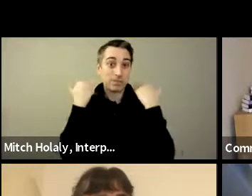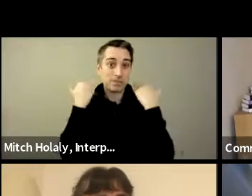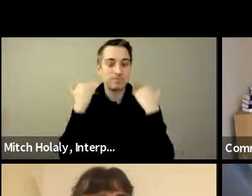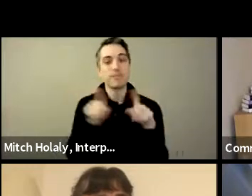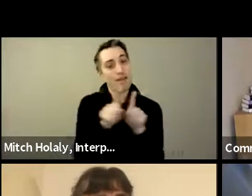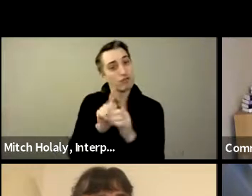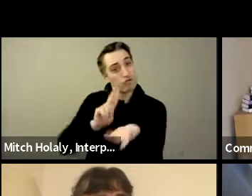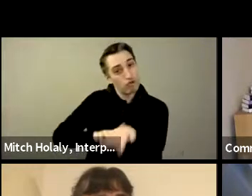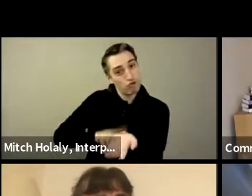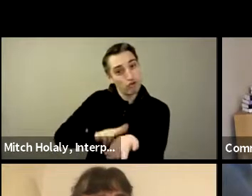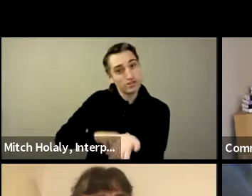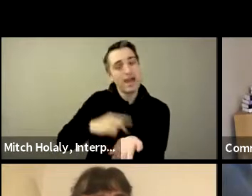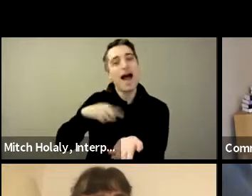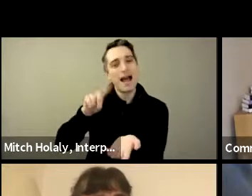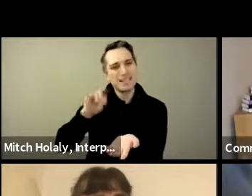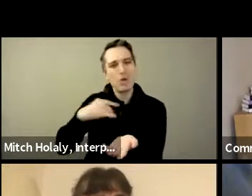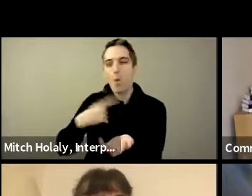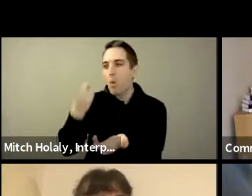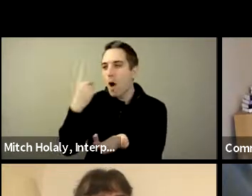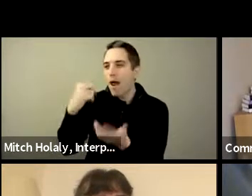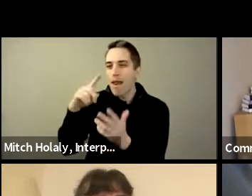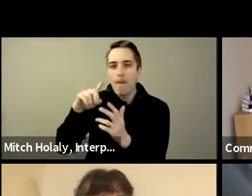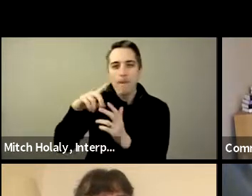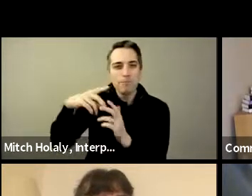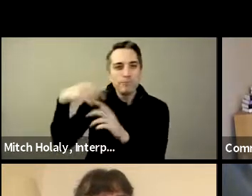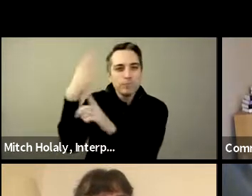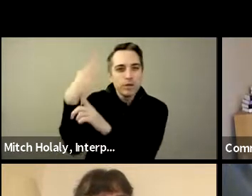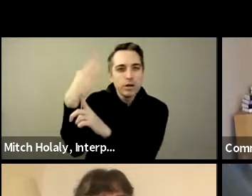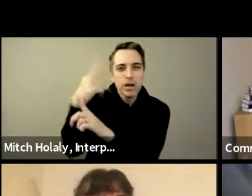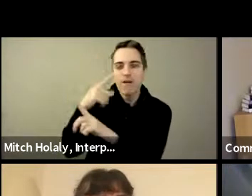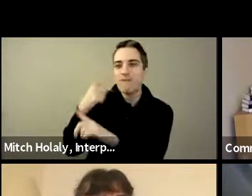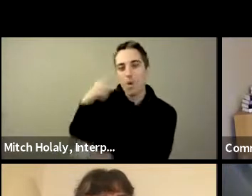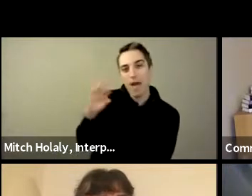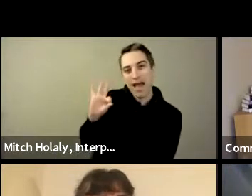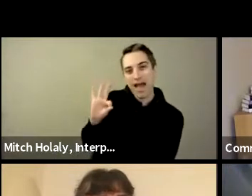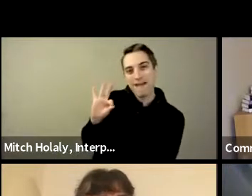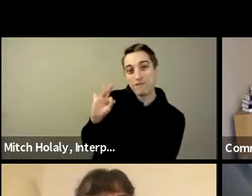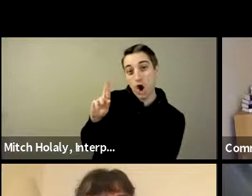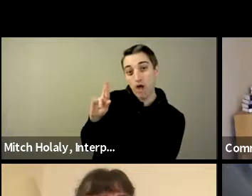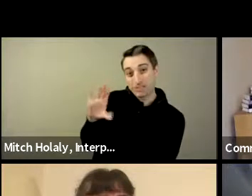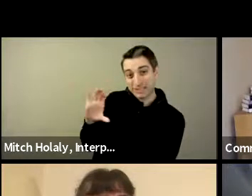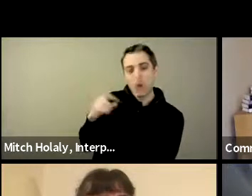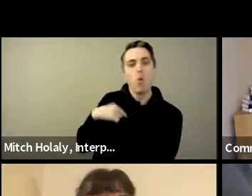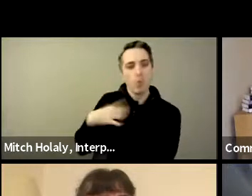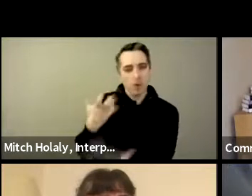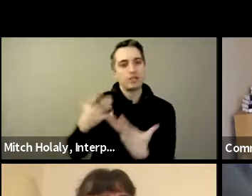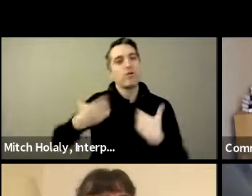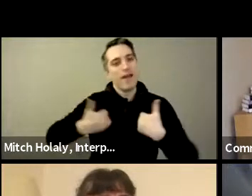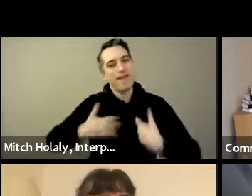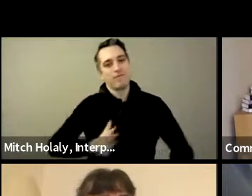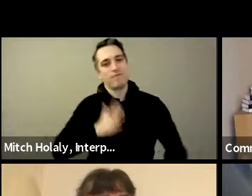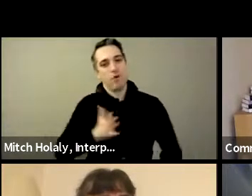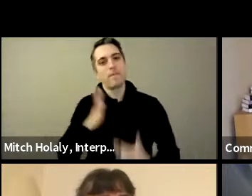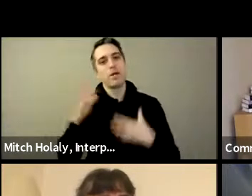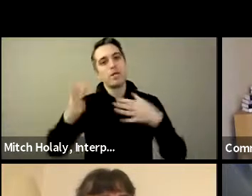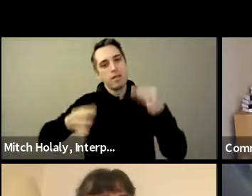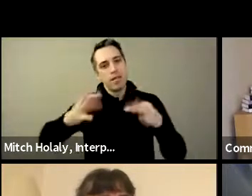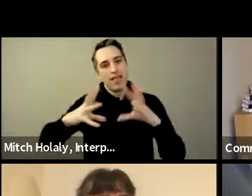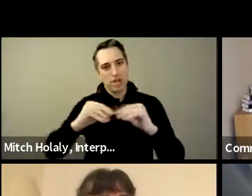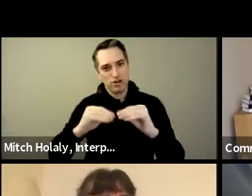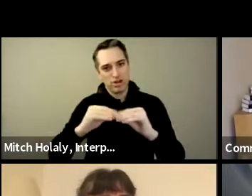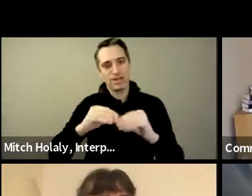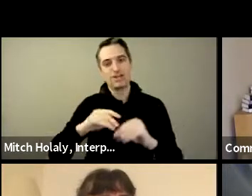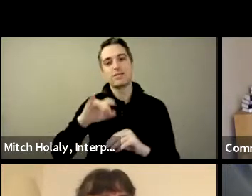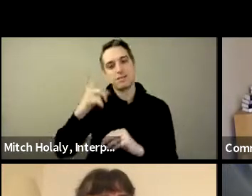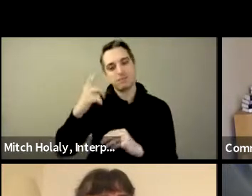through one of the film producers a few years ago on this FRC, we would like to have a hearing on that through the chair. And that's my comment, because